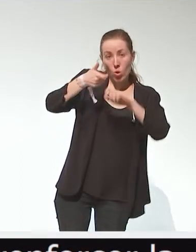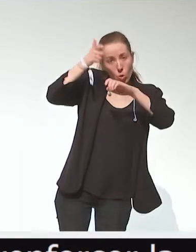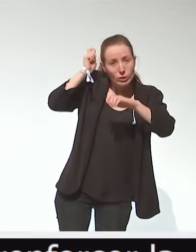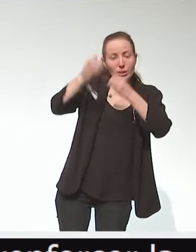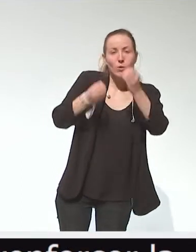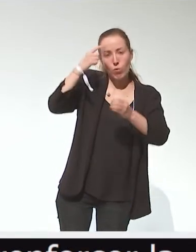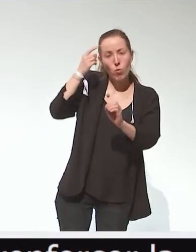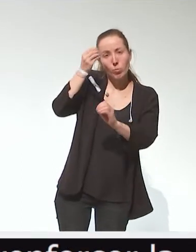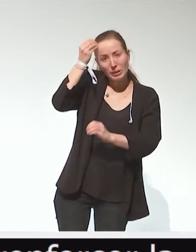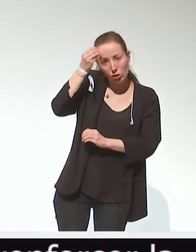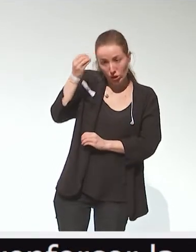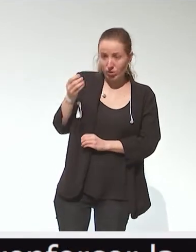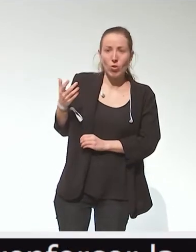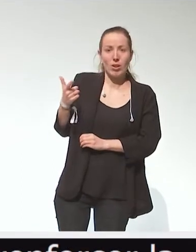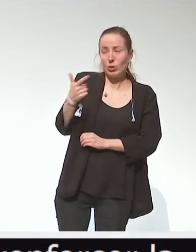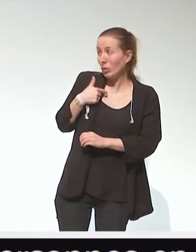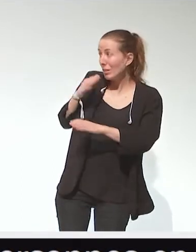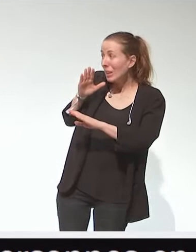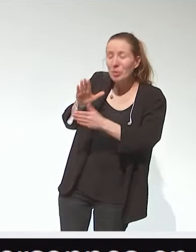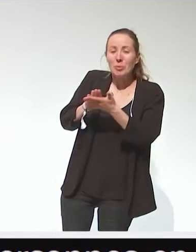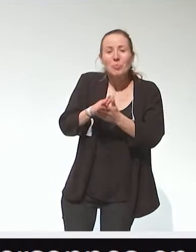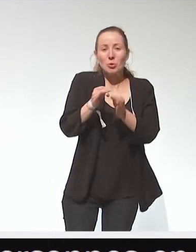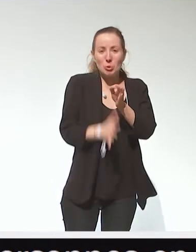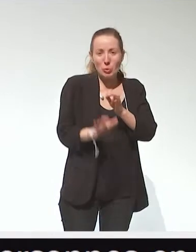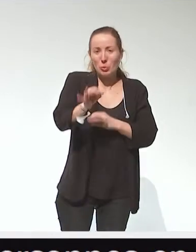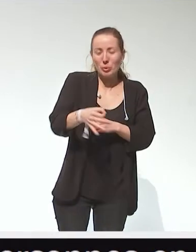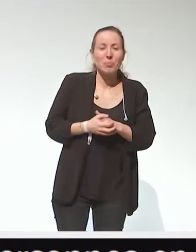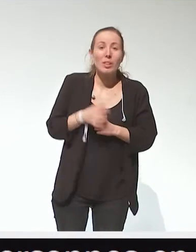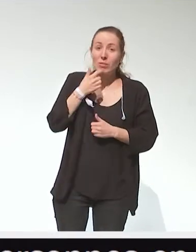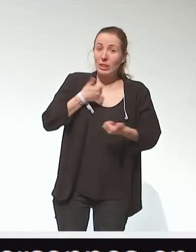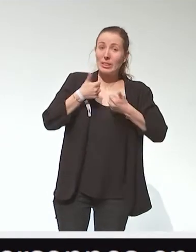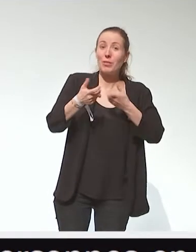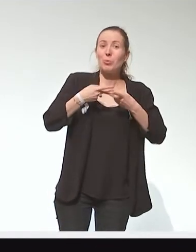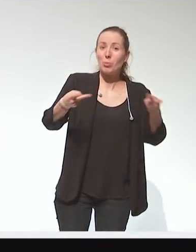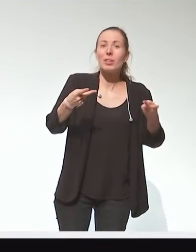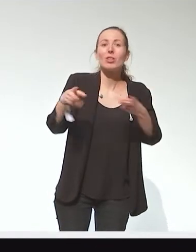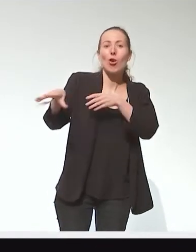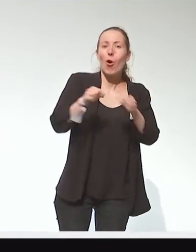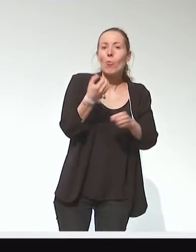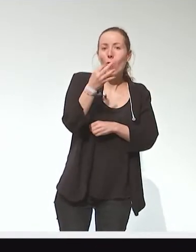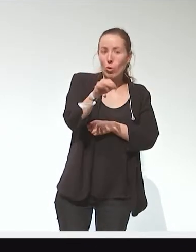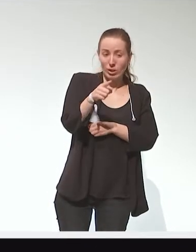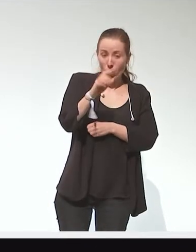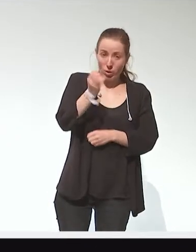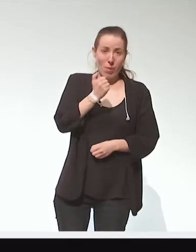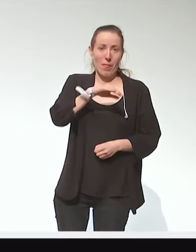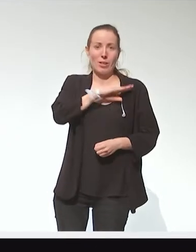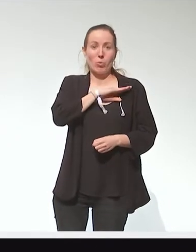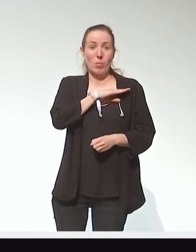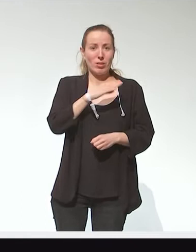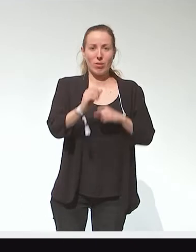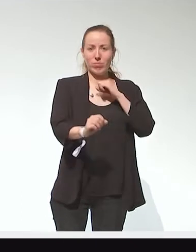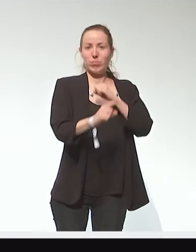and also support for people with cognitive disabilities. To conclude, I will say that the public service